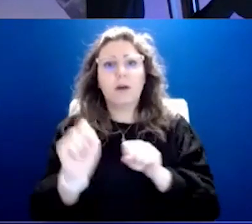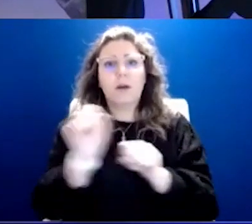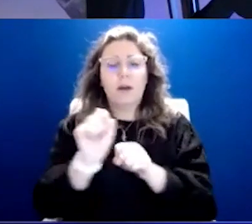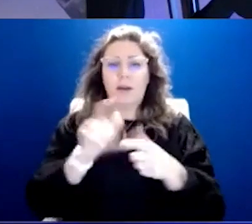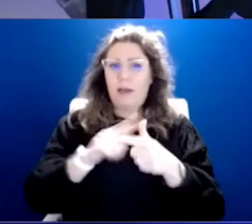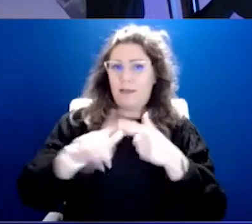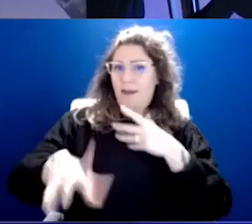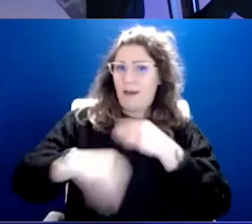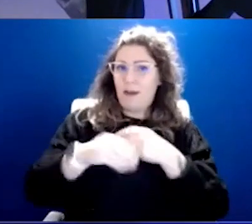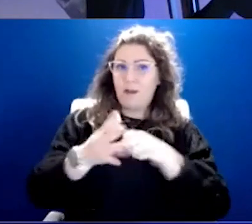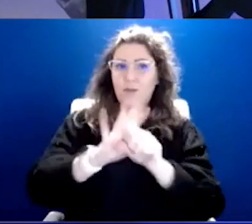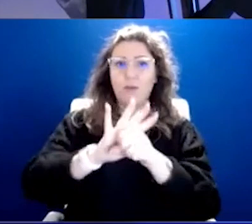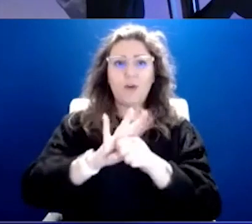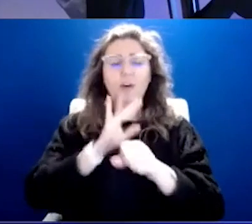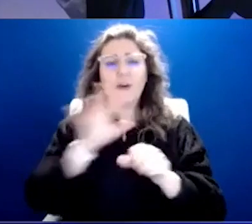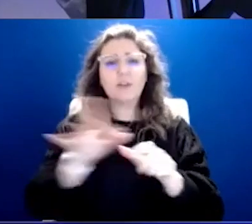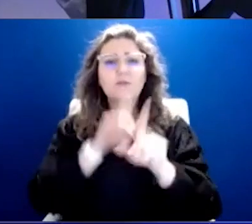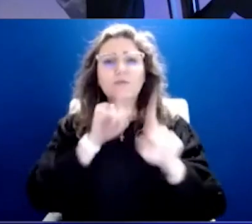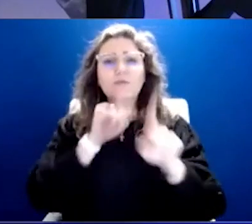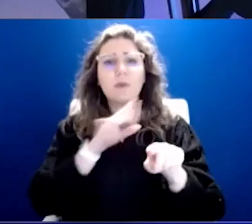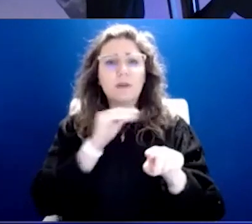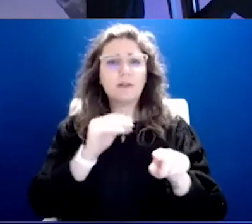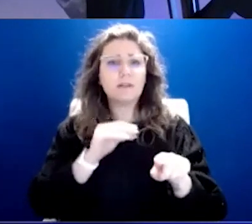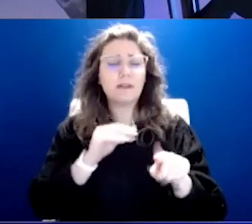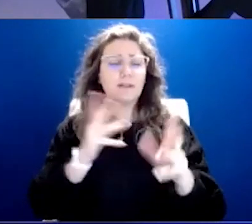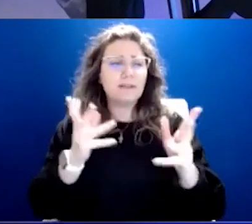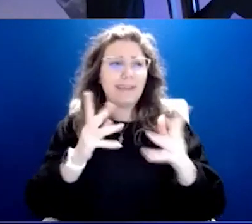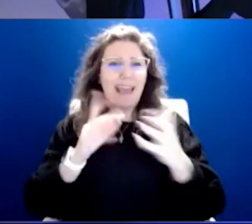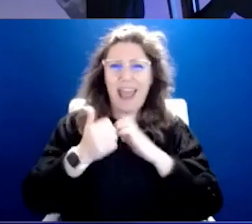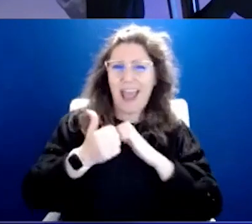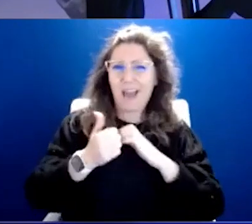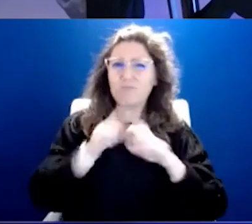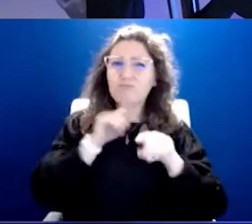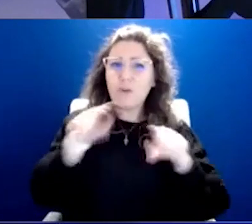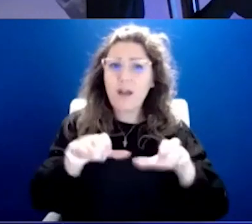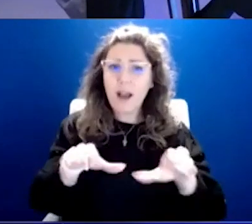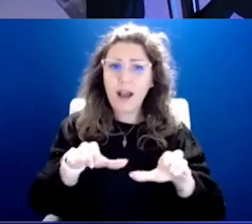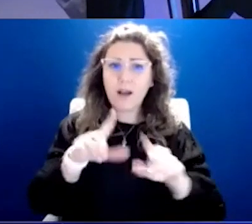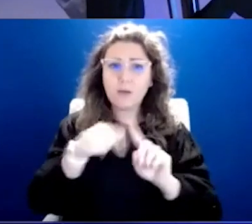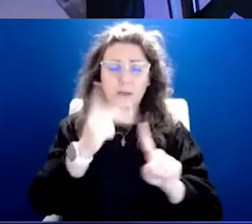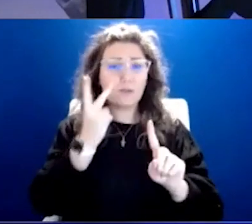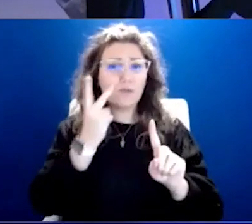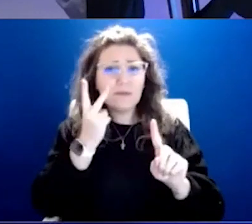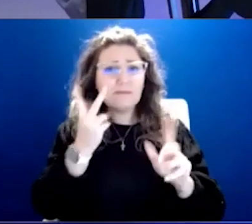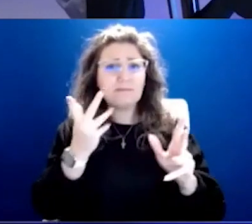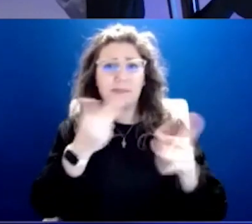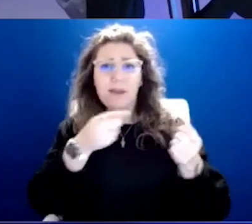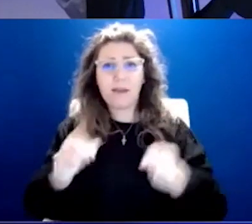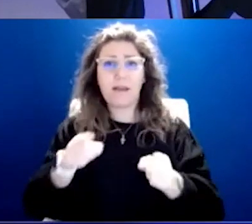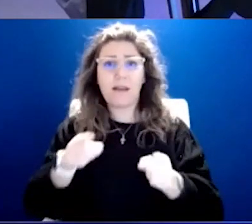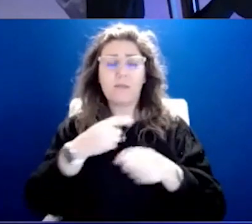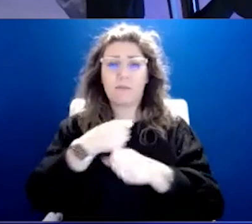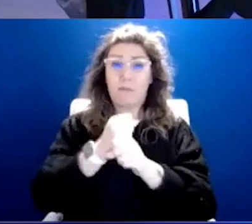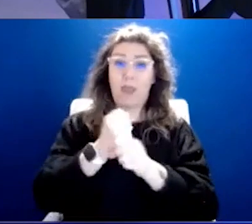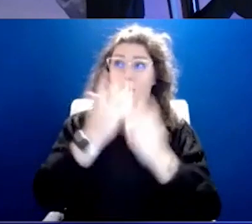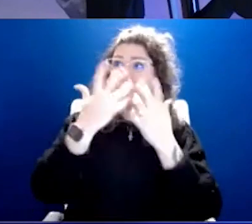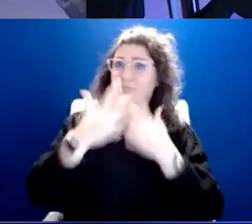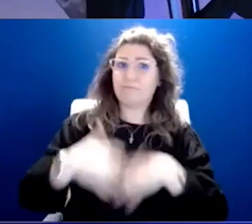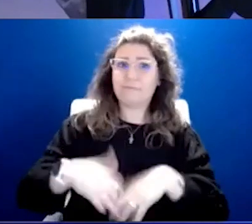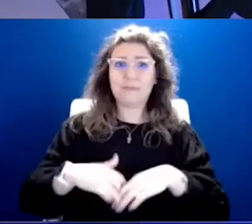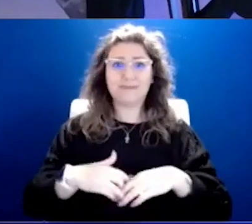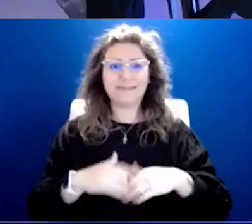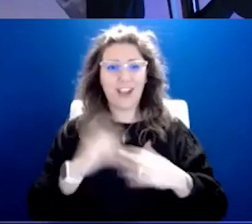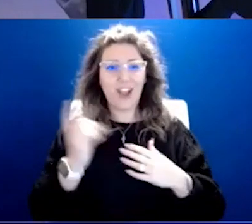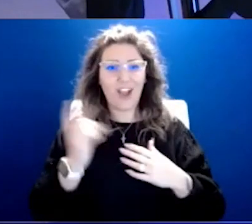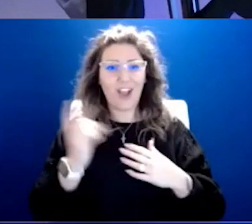Just kind of what's your response and your reaction when you see these folks down here just making it work? It seems like they're always just making it